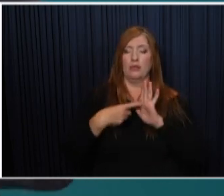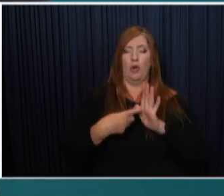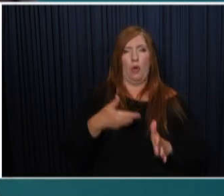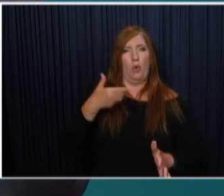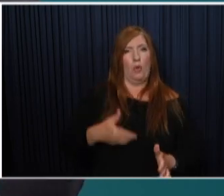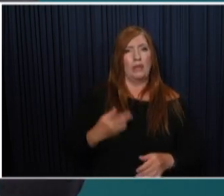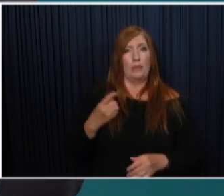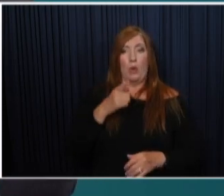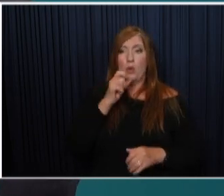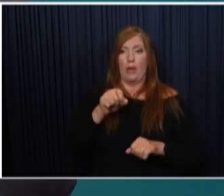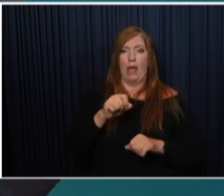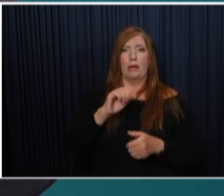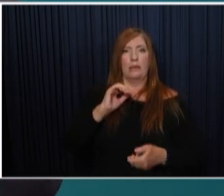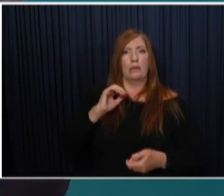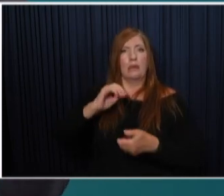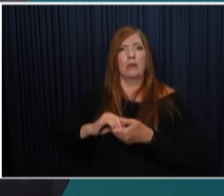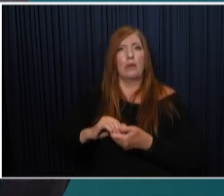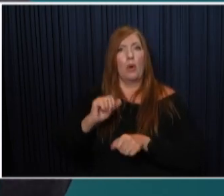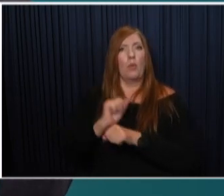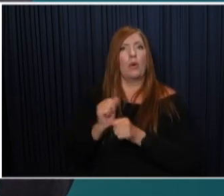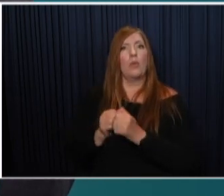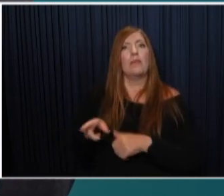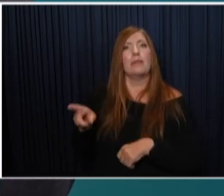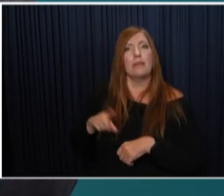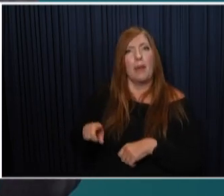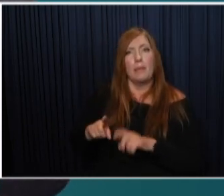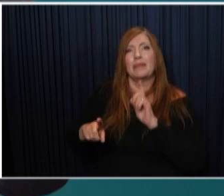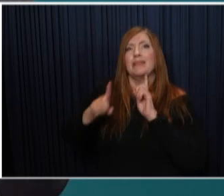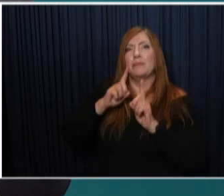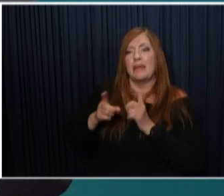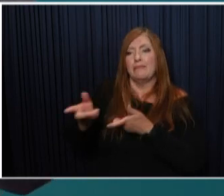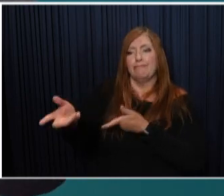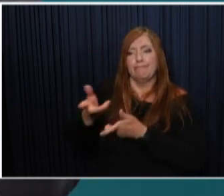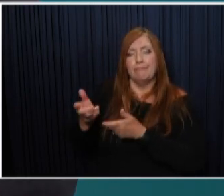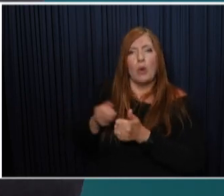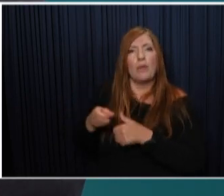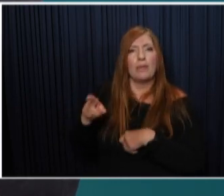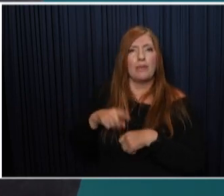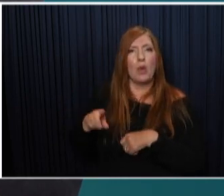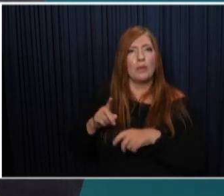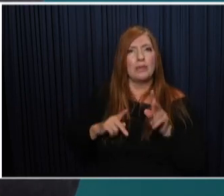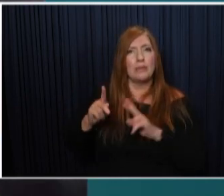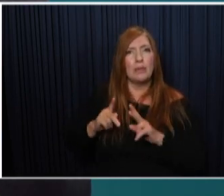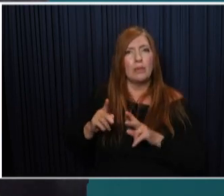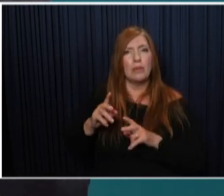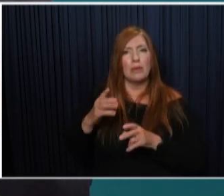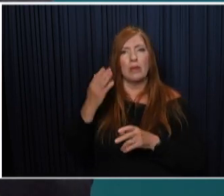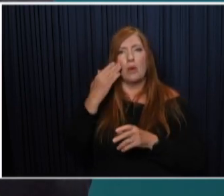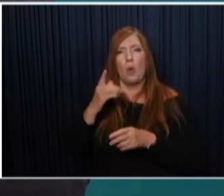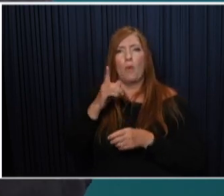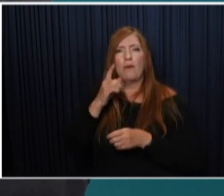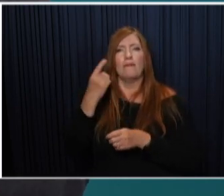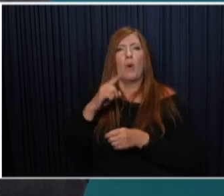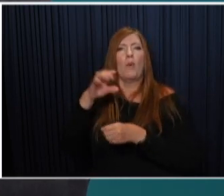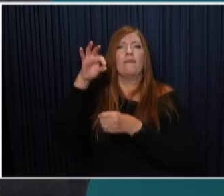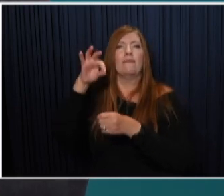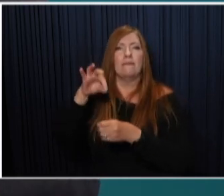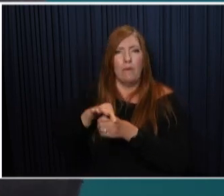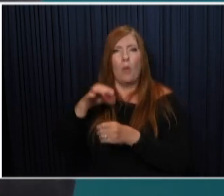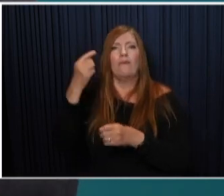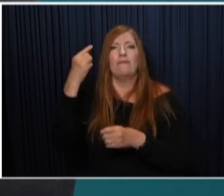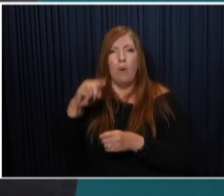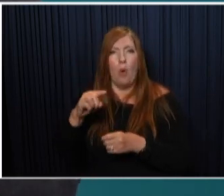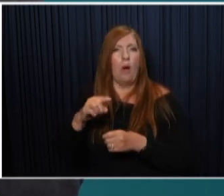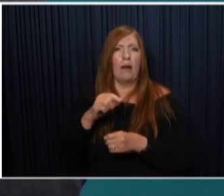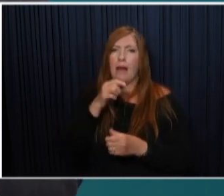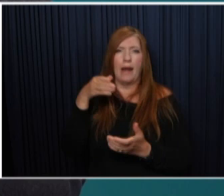that can reach across the aisle, speak to those people, but also that they'll vote for. And that's somebody that they recognize speaks